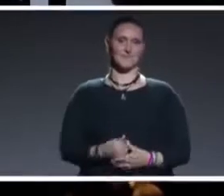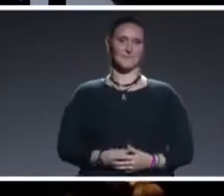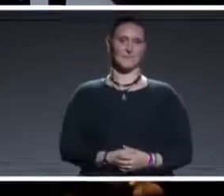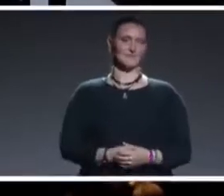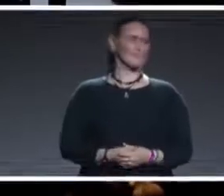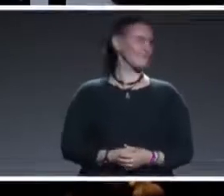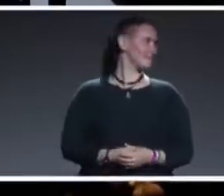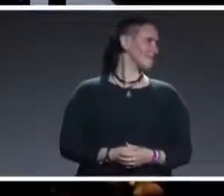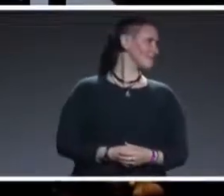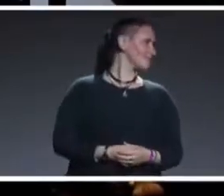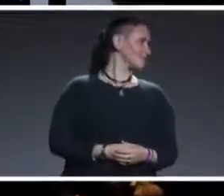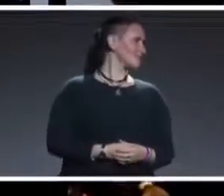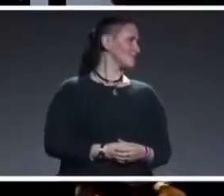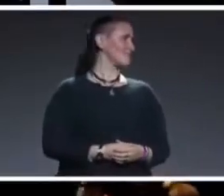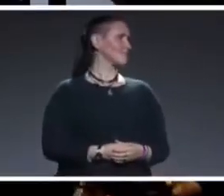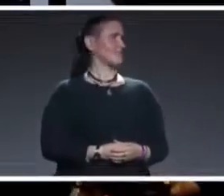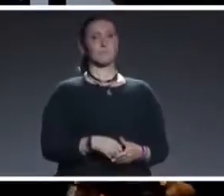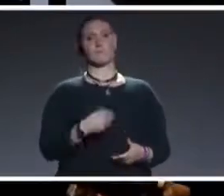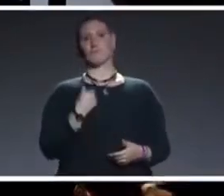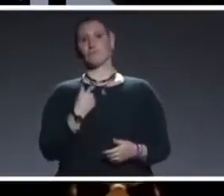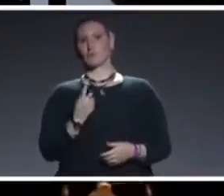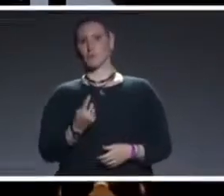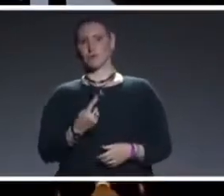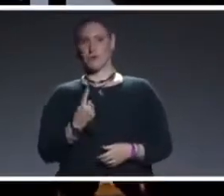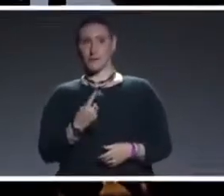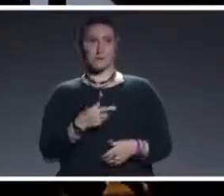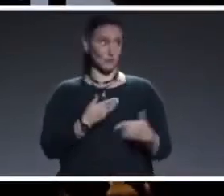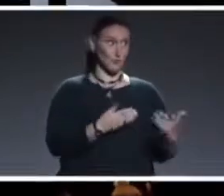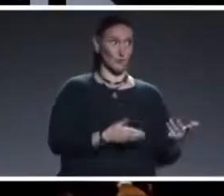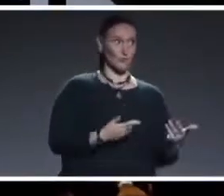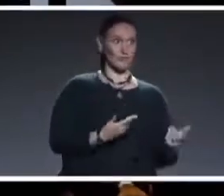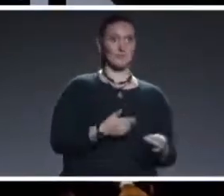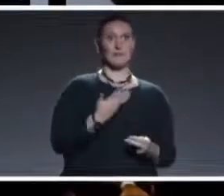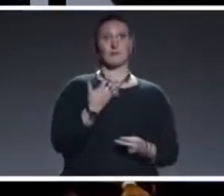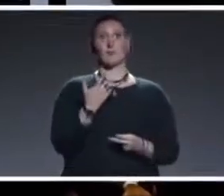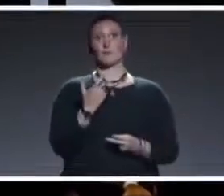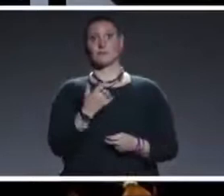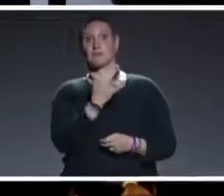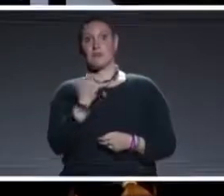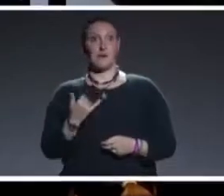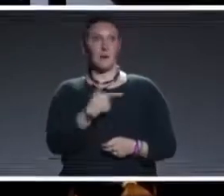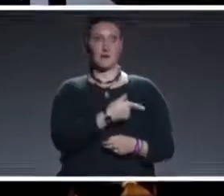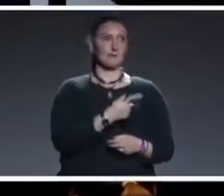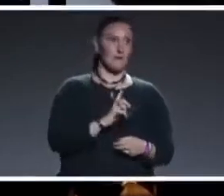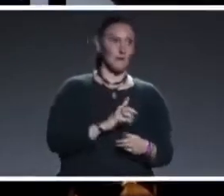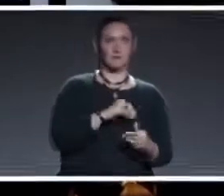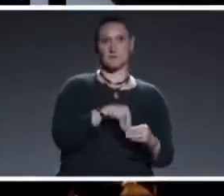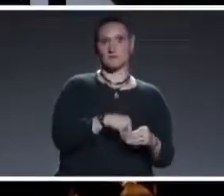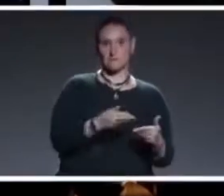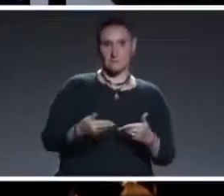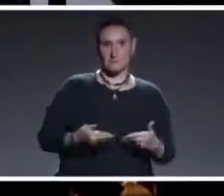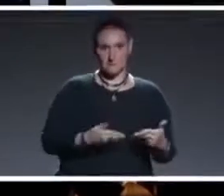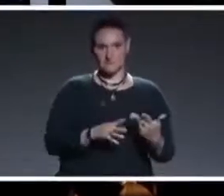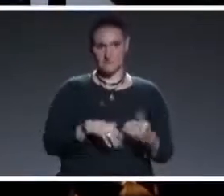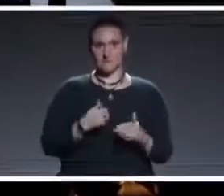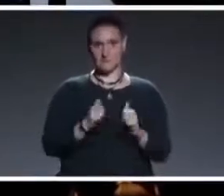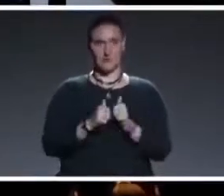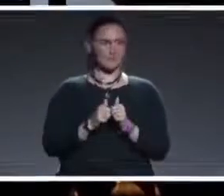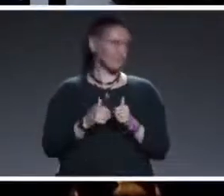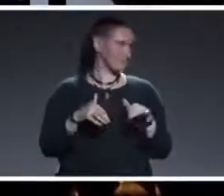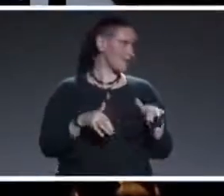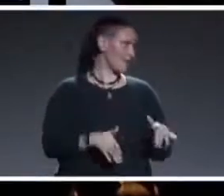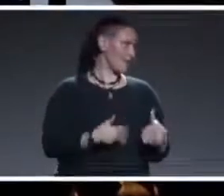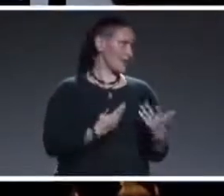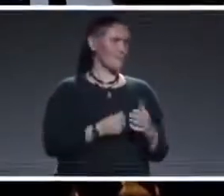Mm-hmm. Has to be stated that I'm not alone. There's someone I do it since 25 years with, which is Johnny Klimek. Yeah. He's my partner in the music.